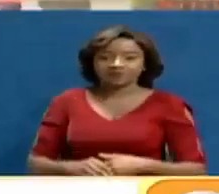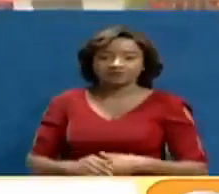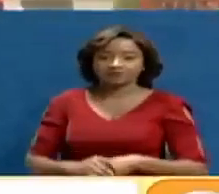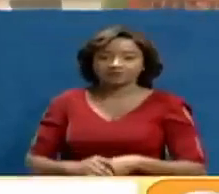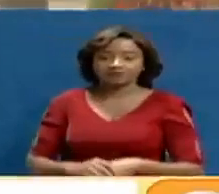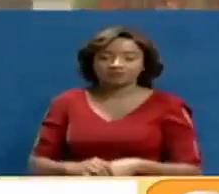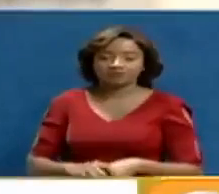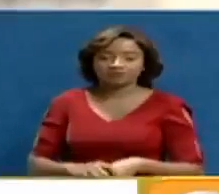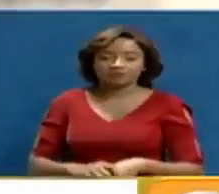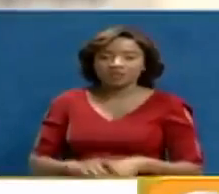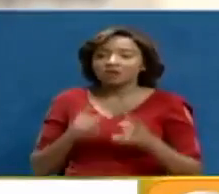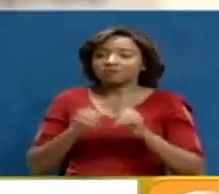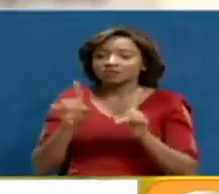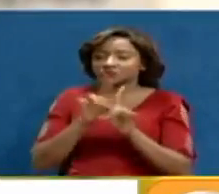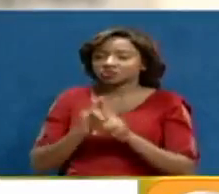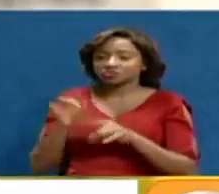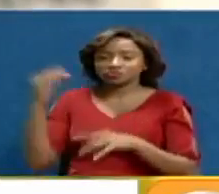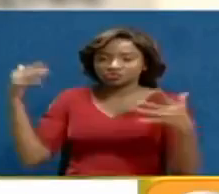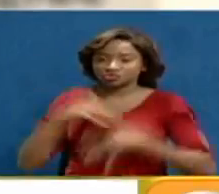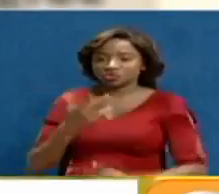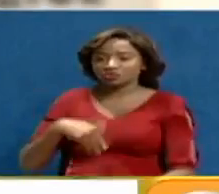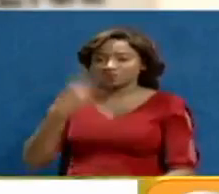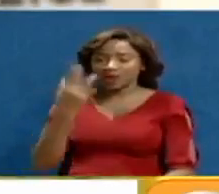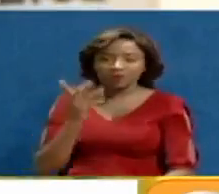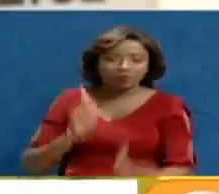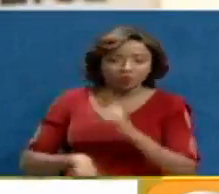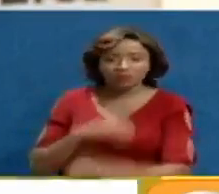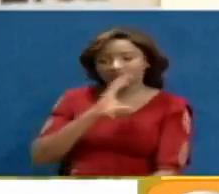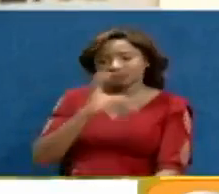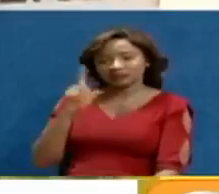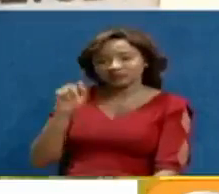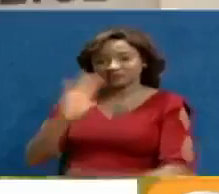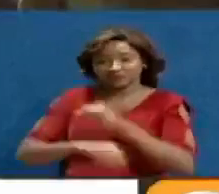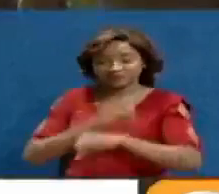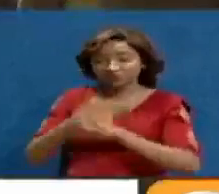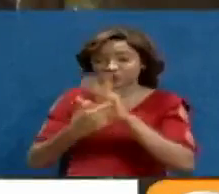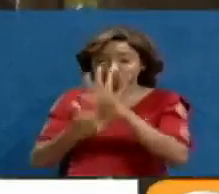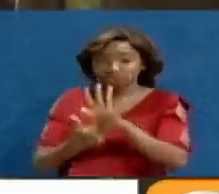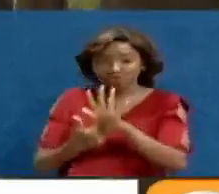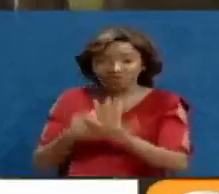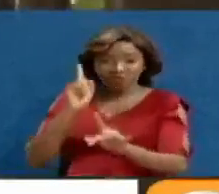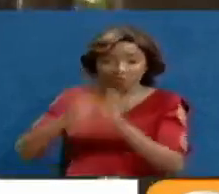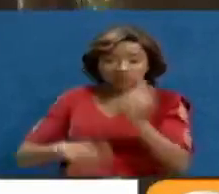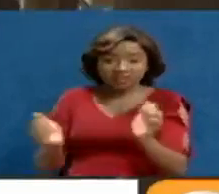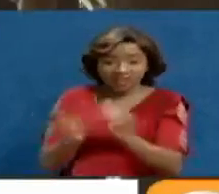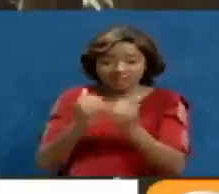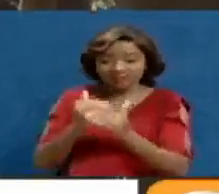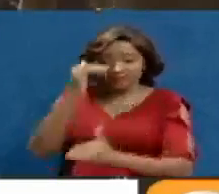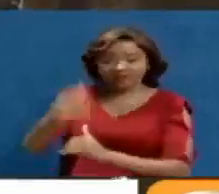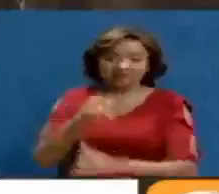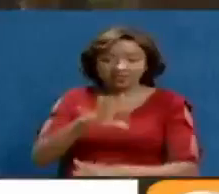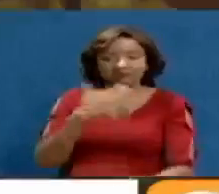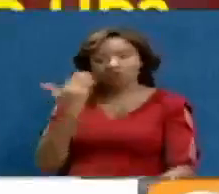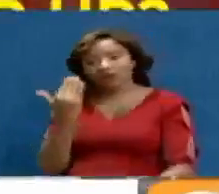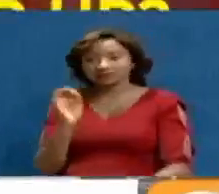Station. But what puzzled the sister, however, is that the CCTV footage does not show what happened to Genson after